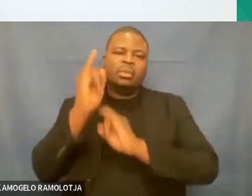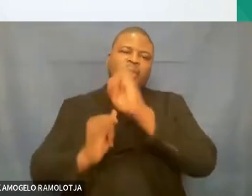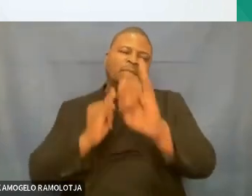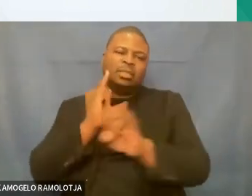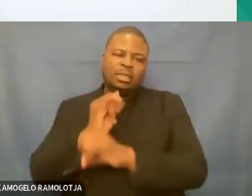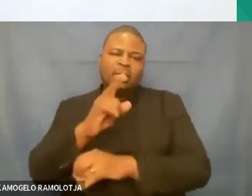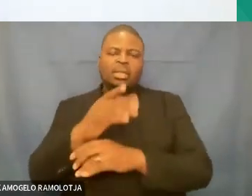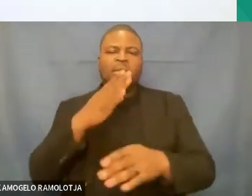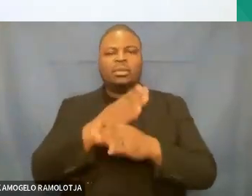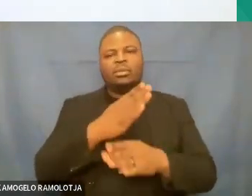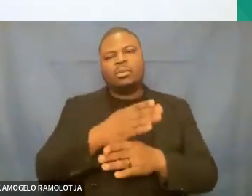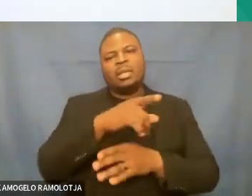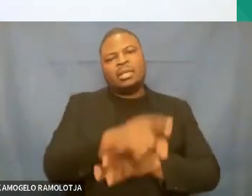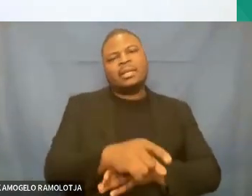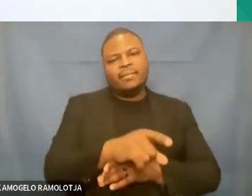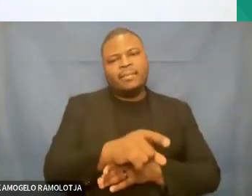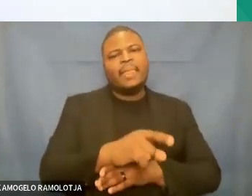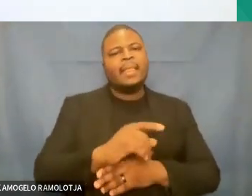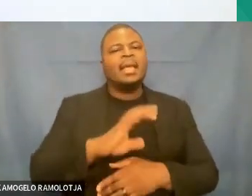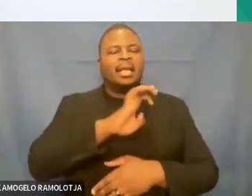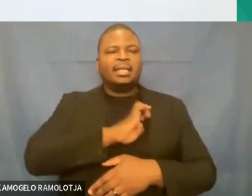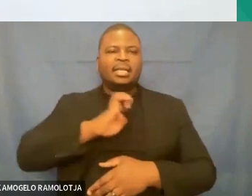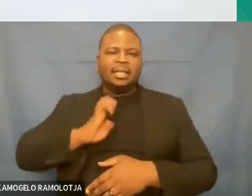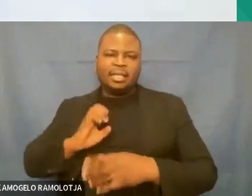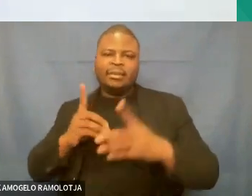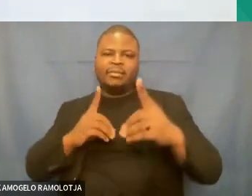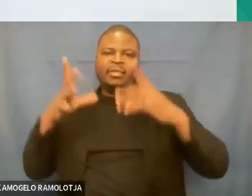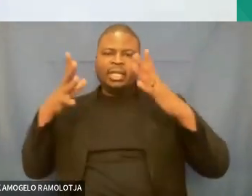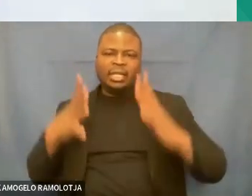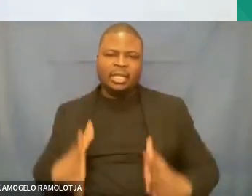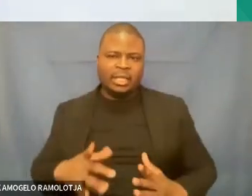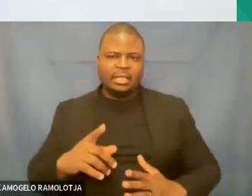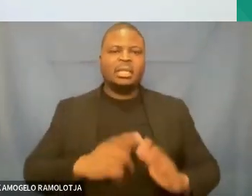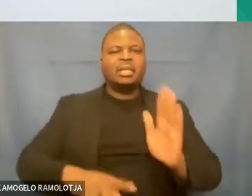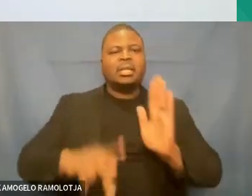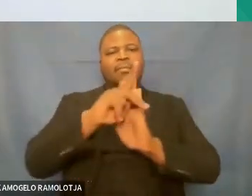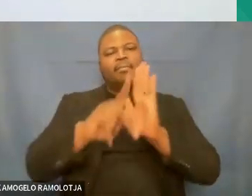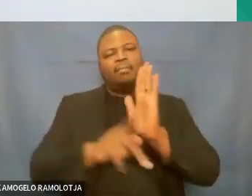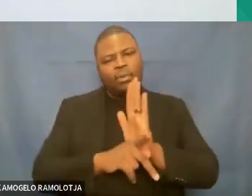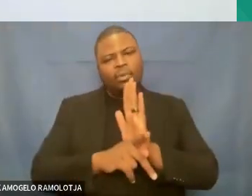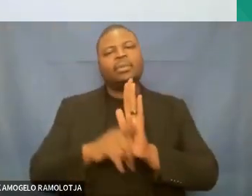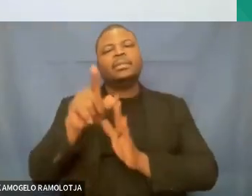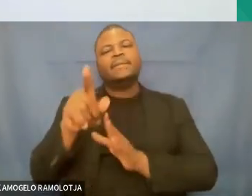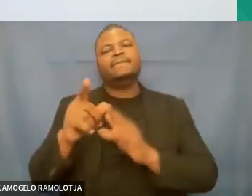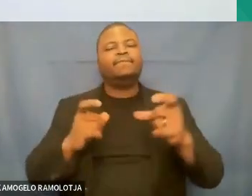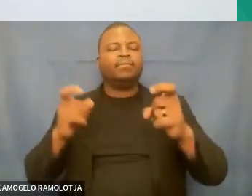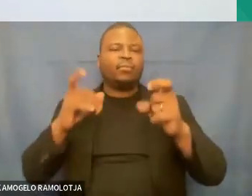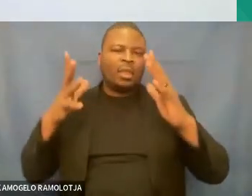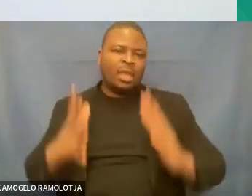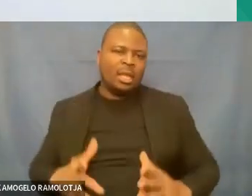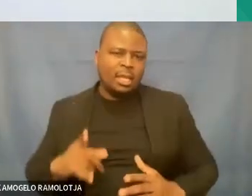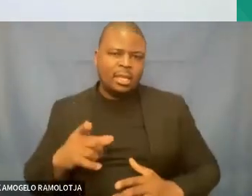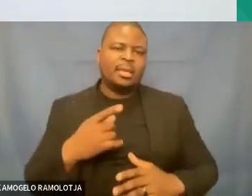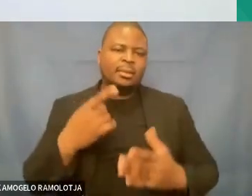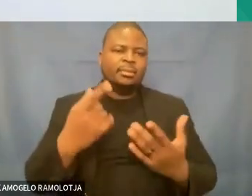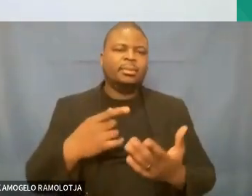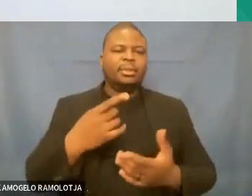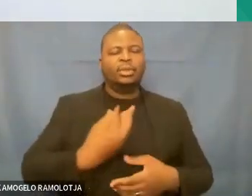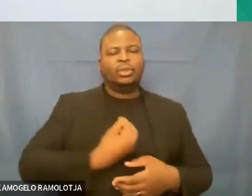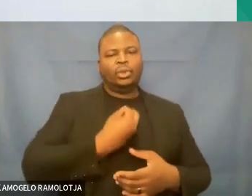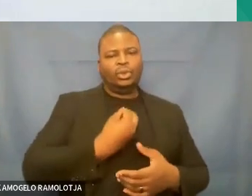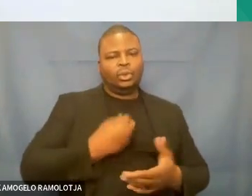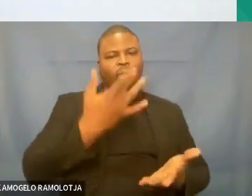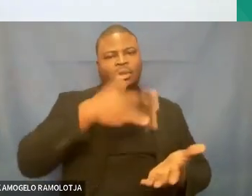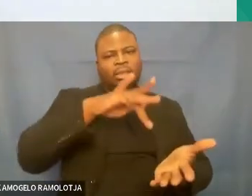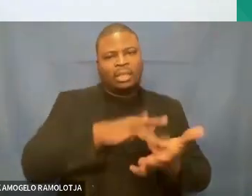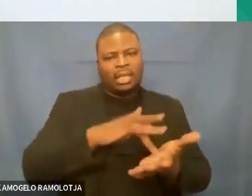Executive Director for this Students for Sensible Drug Policy International, spearheading global youth-centered drug policy